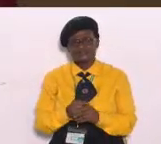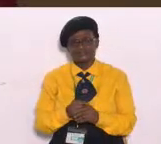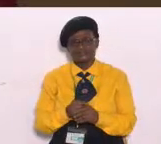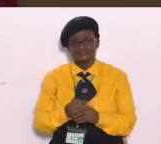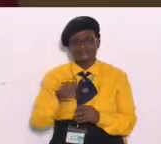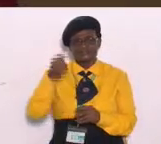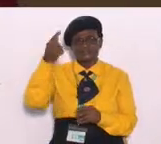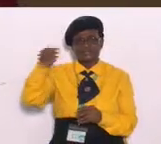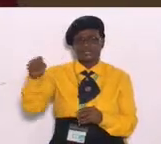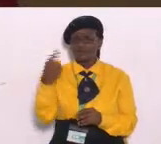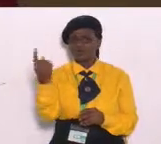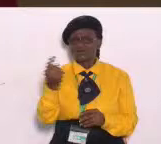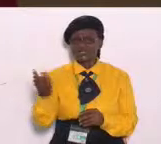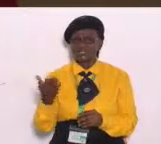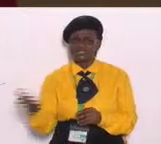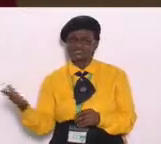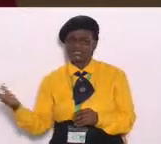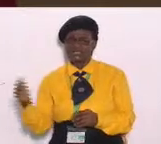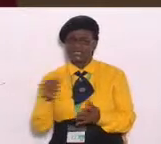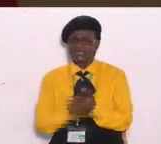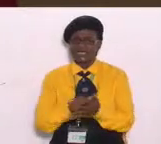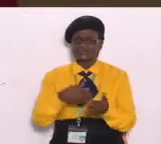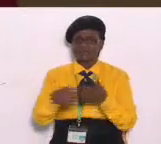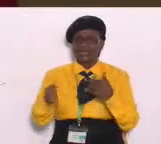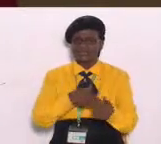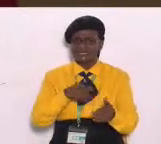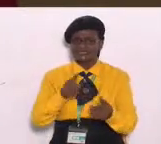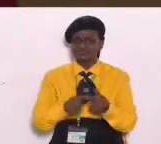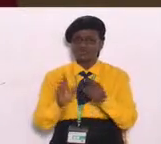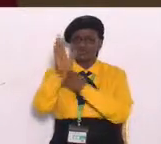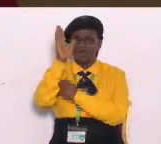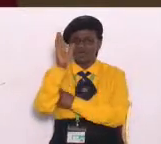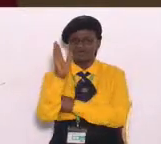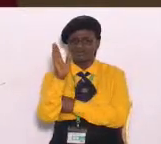The only thing that matters to God